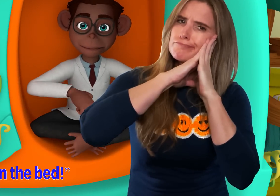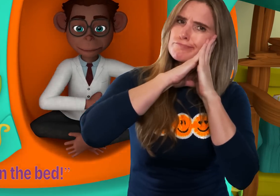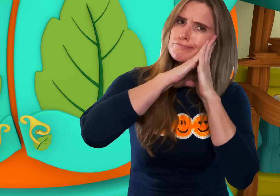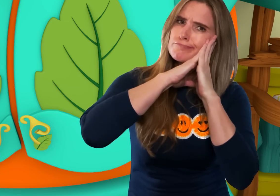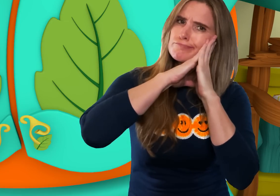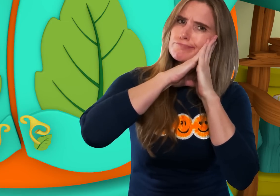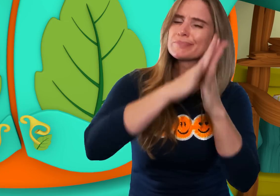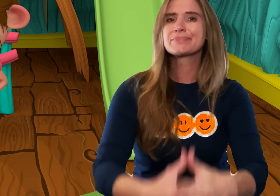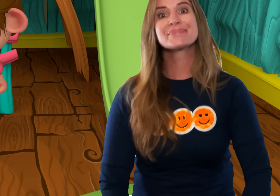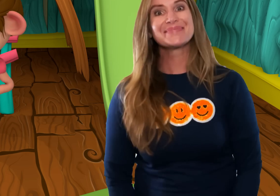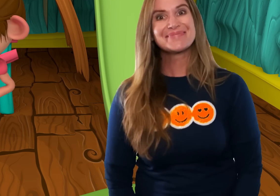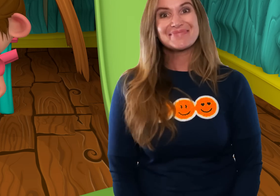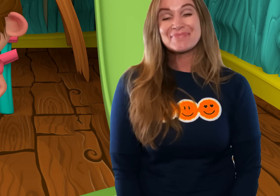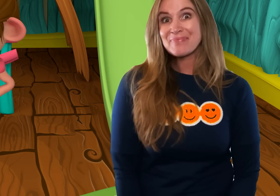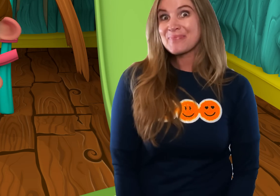the